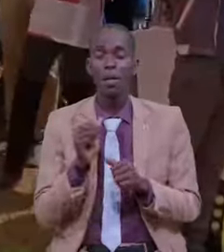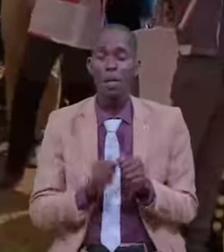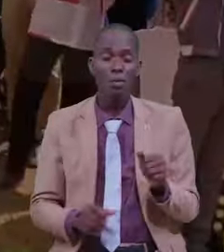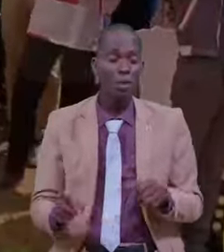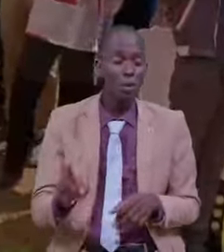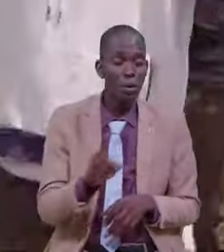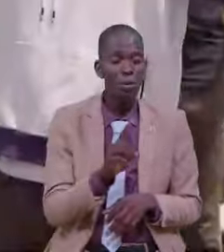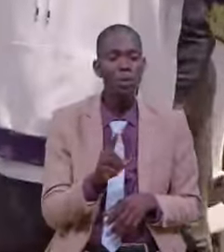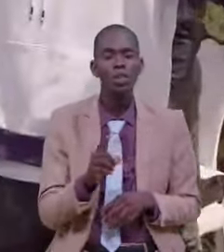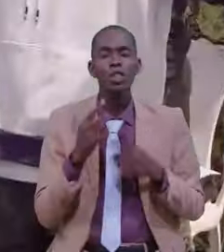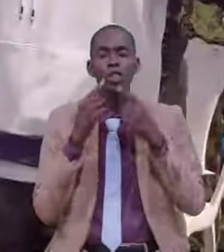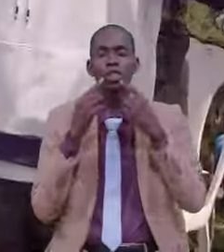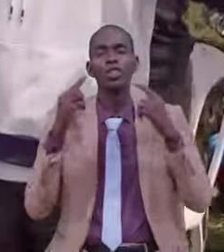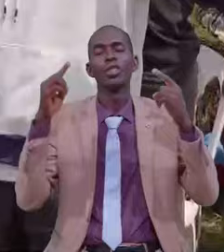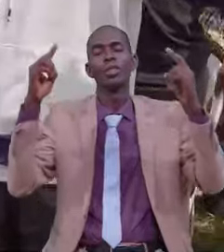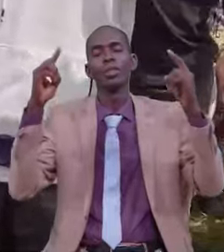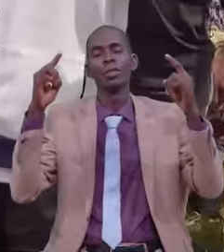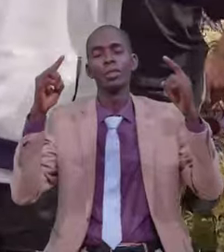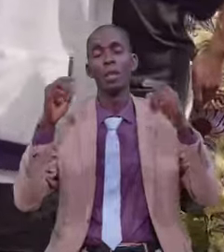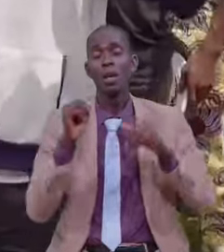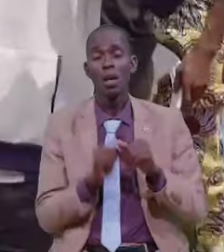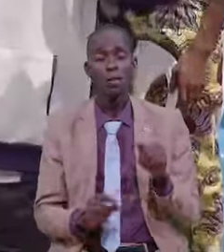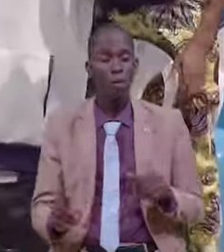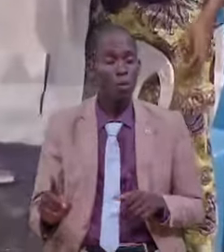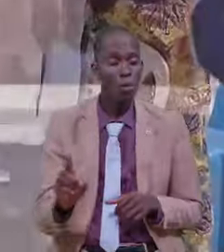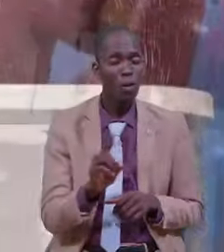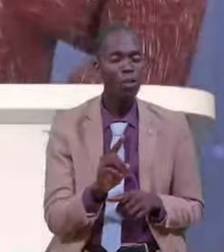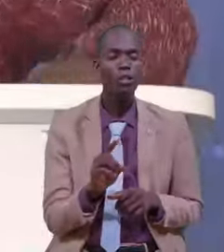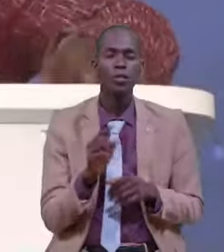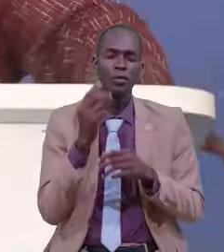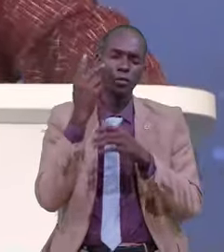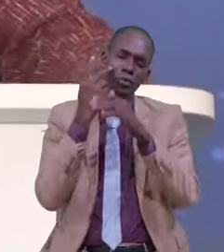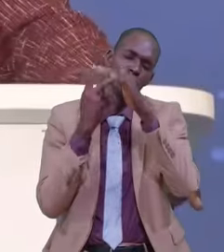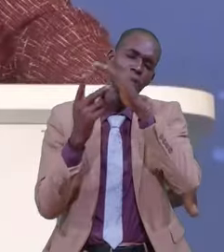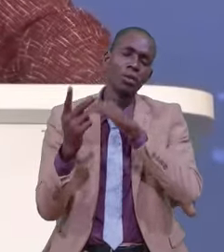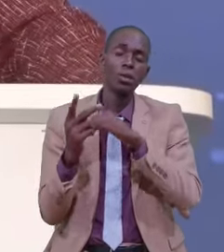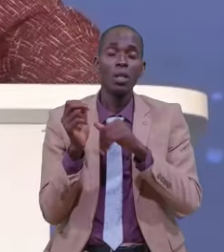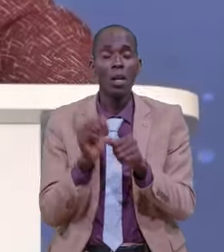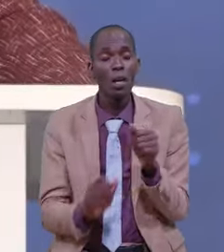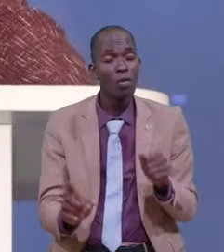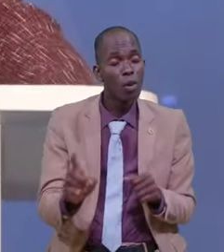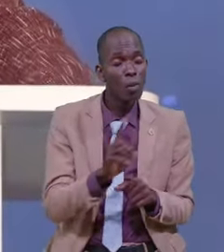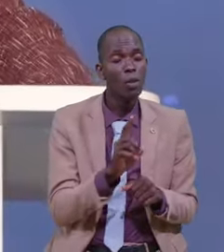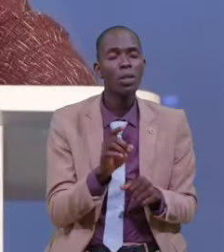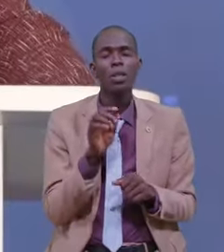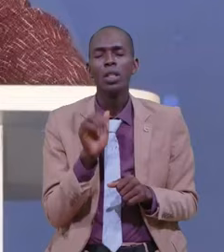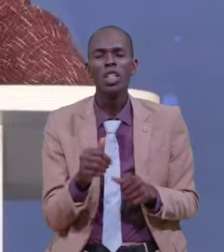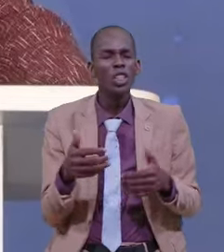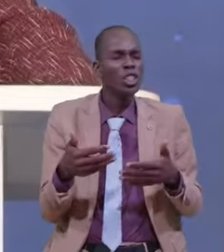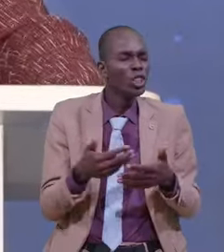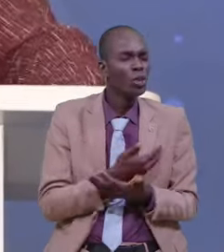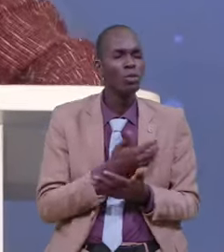Everyone, success. Everyone, vision. Everyone, a new